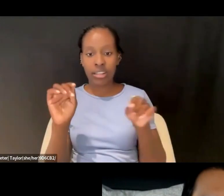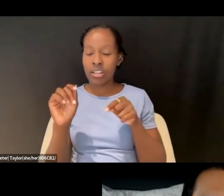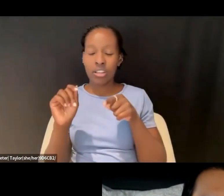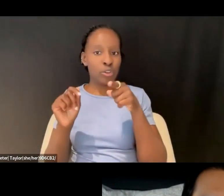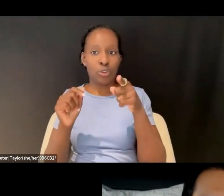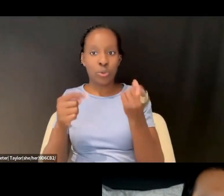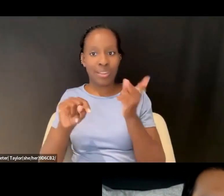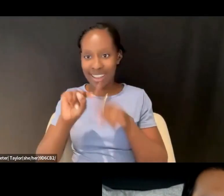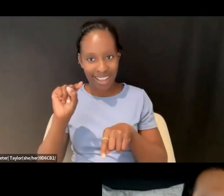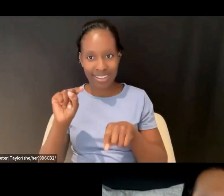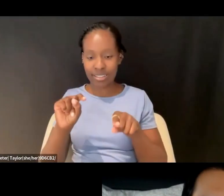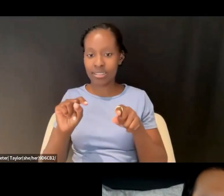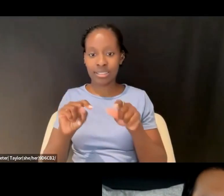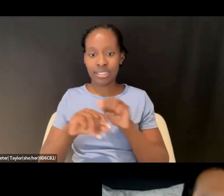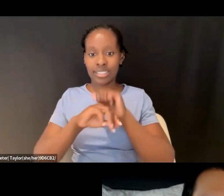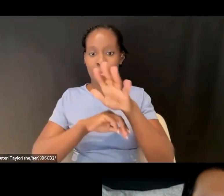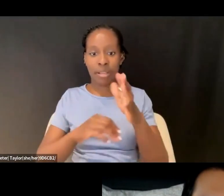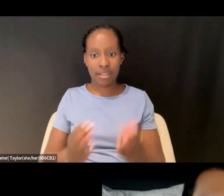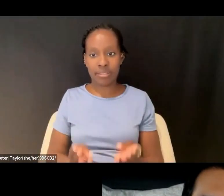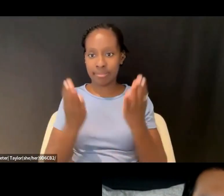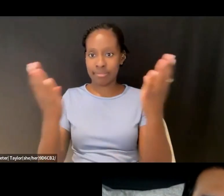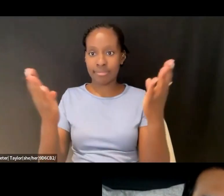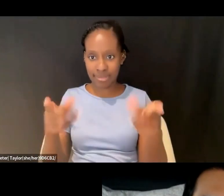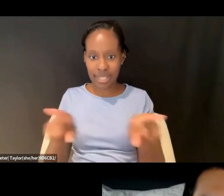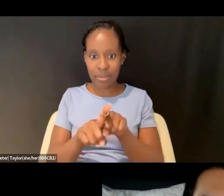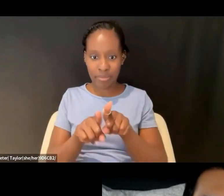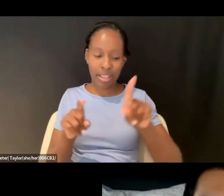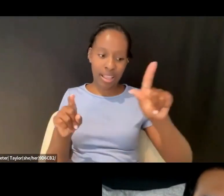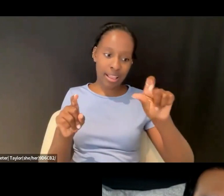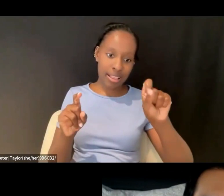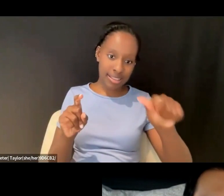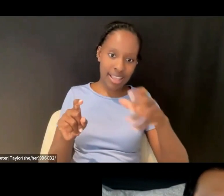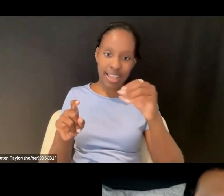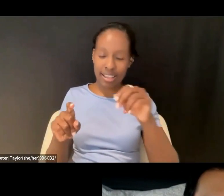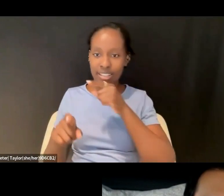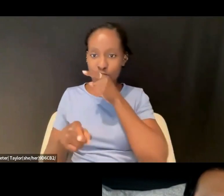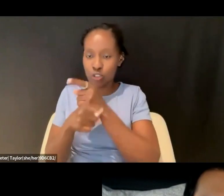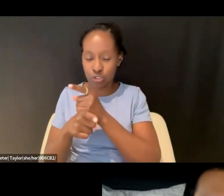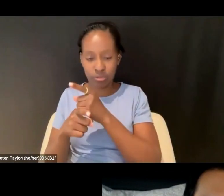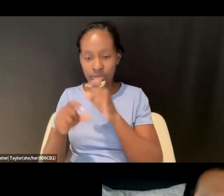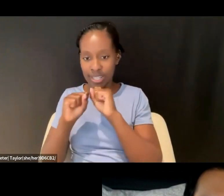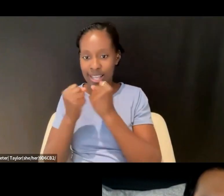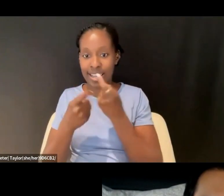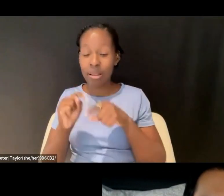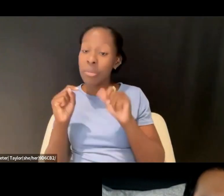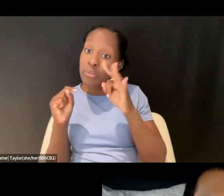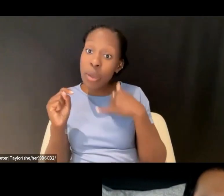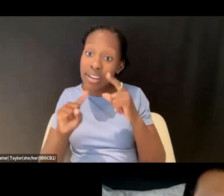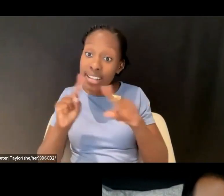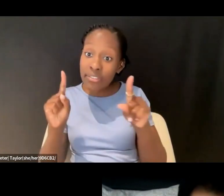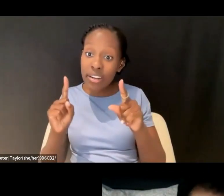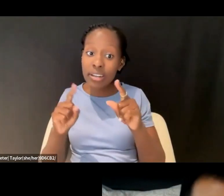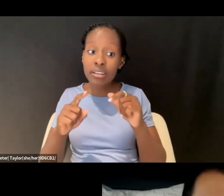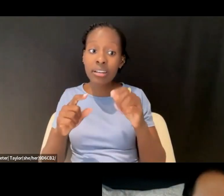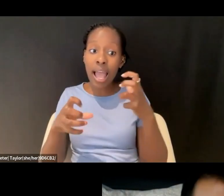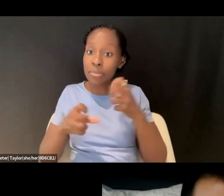can't submit the same abstract to both the LSA and to a sister society. So, but if you have different abstract that you want to